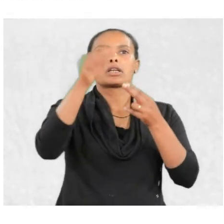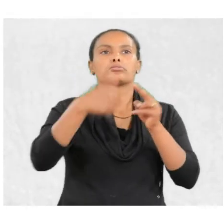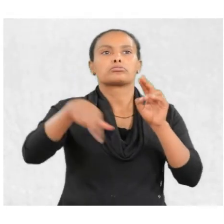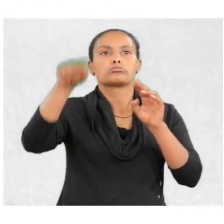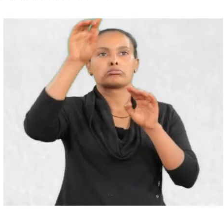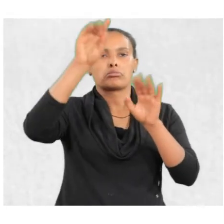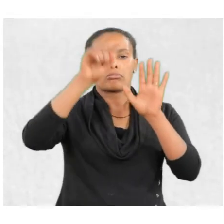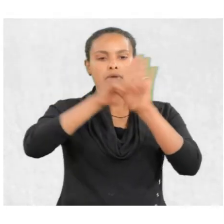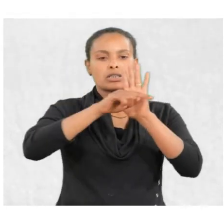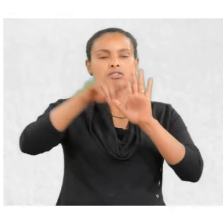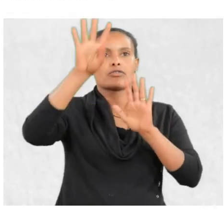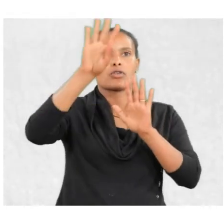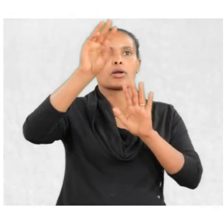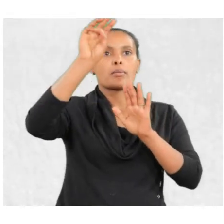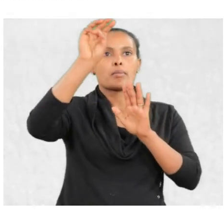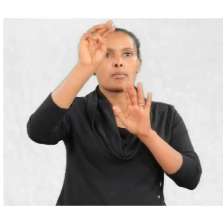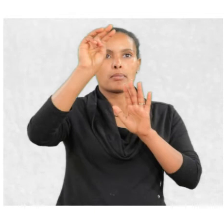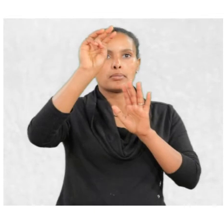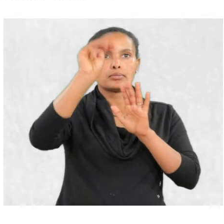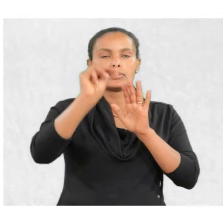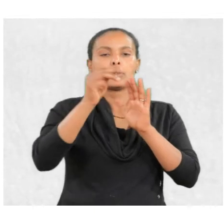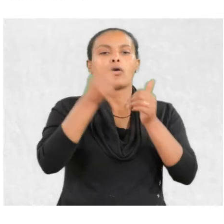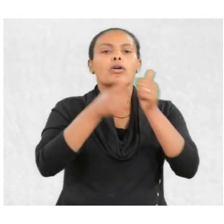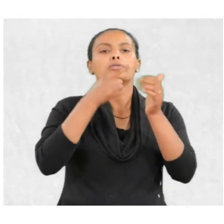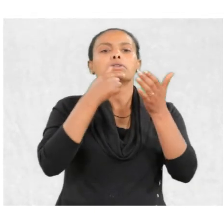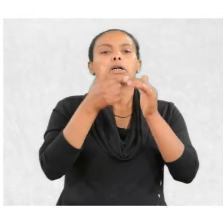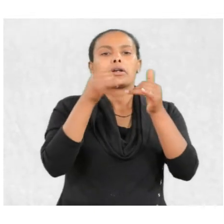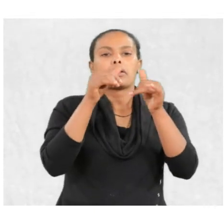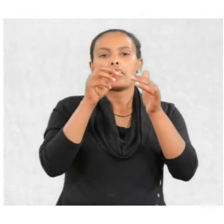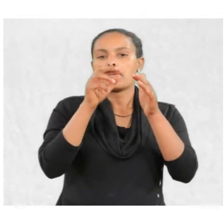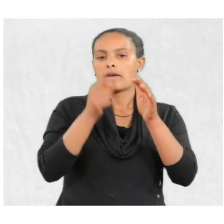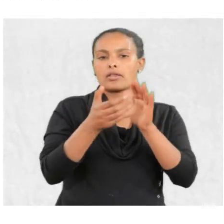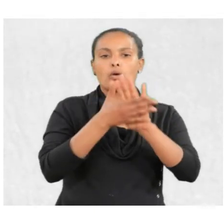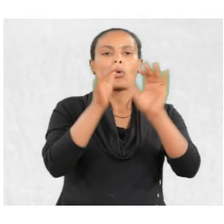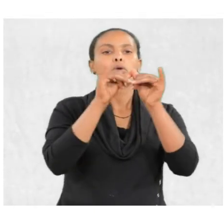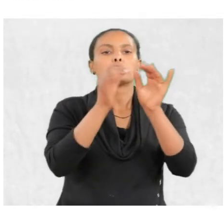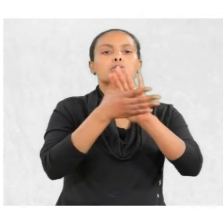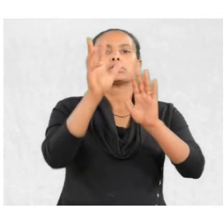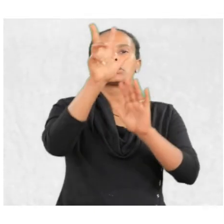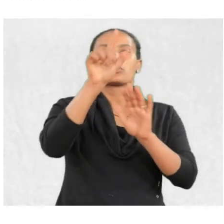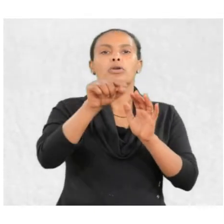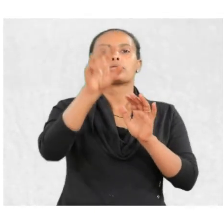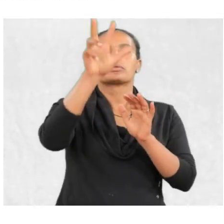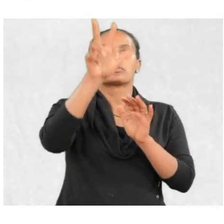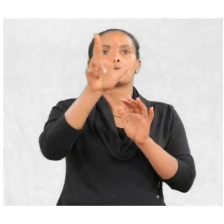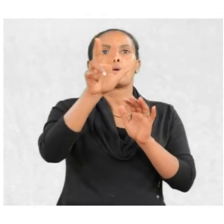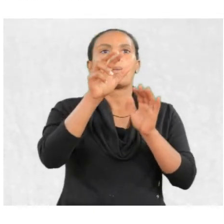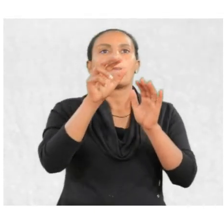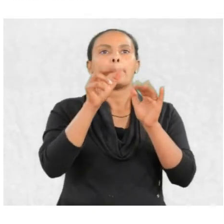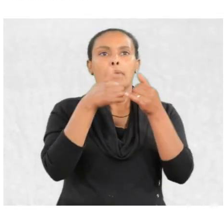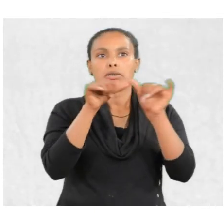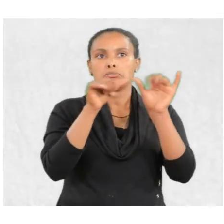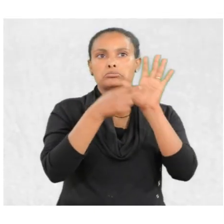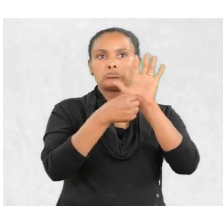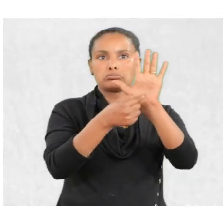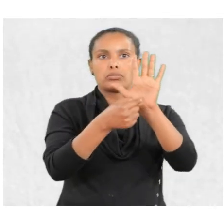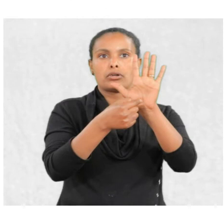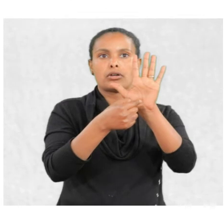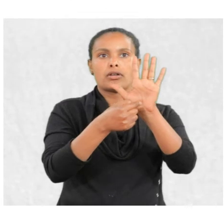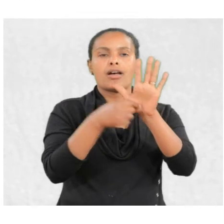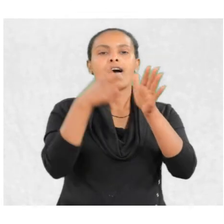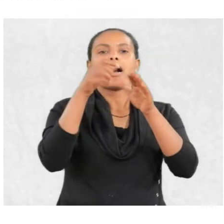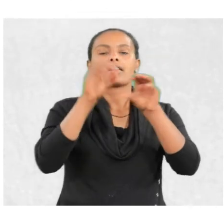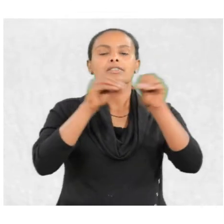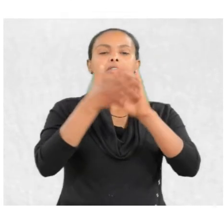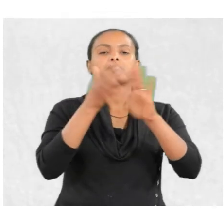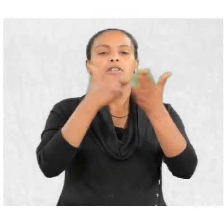What is the temperature at which the rate constant increase to 3.2 times 10 to the power of minus 2 per molar per second?